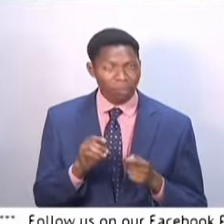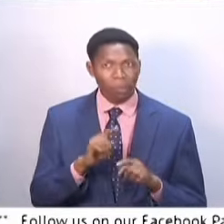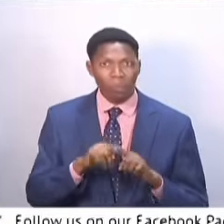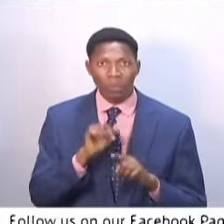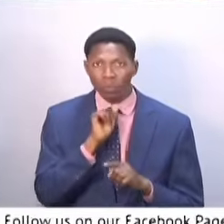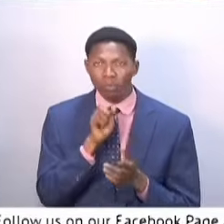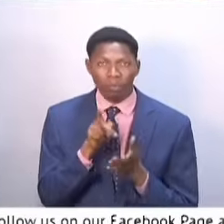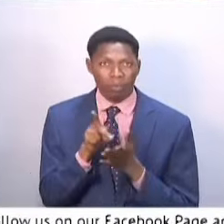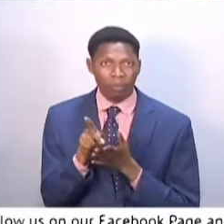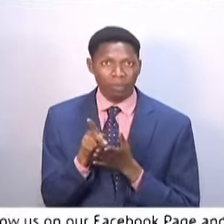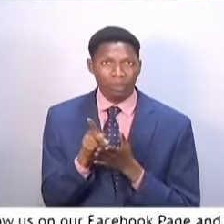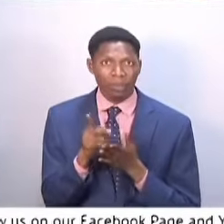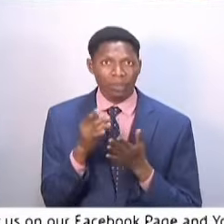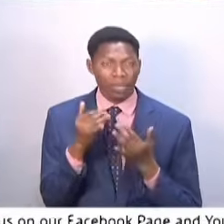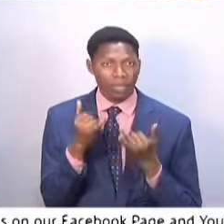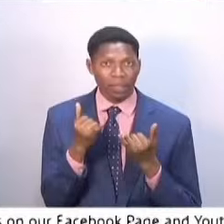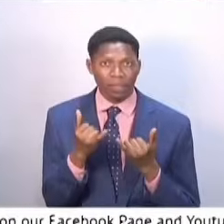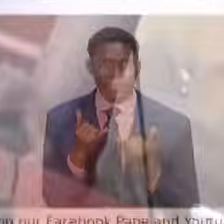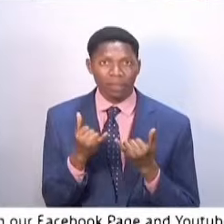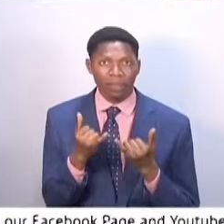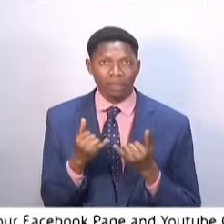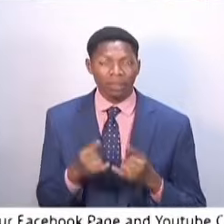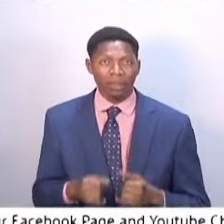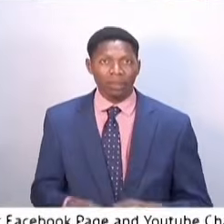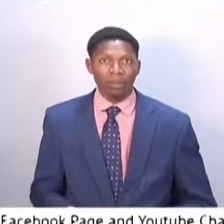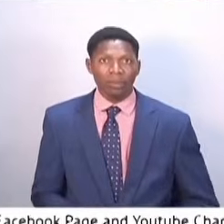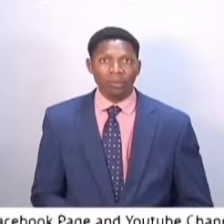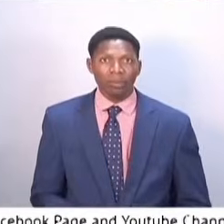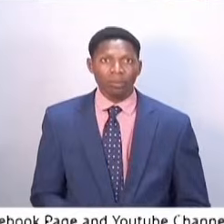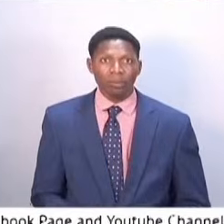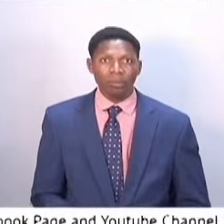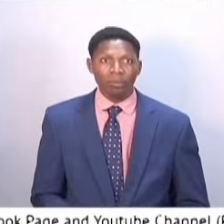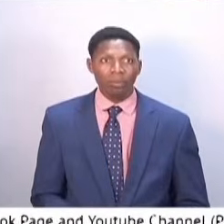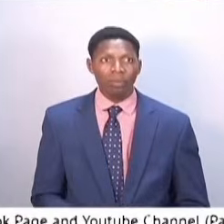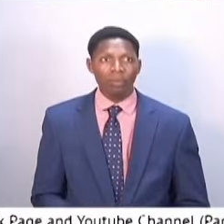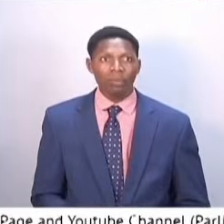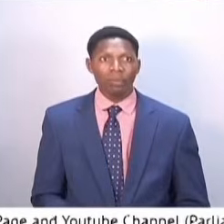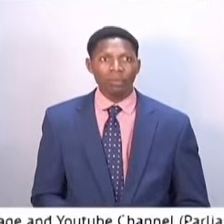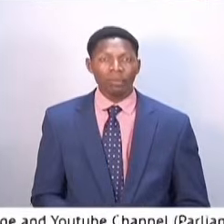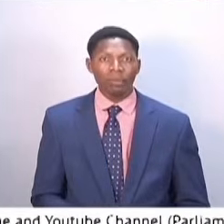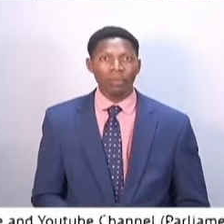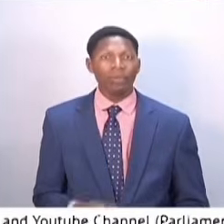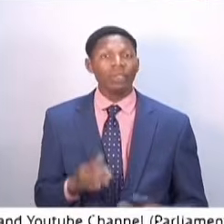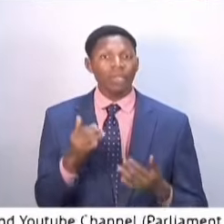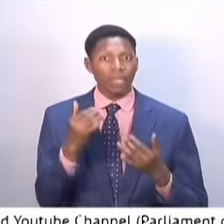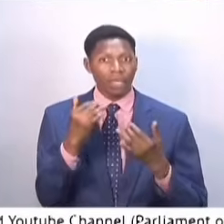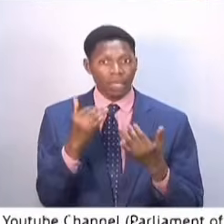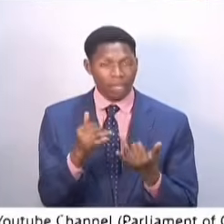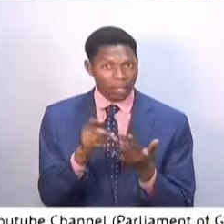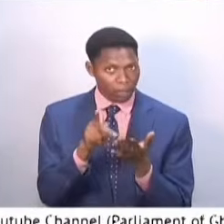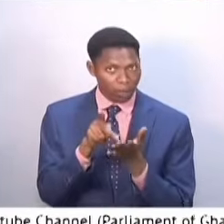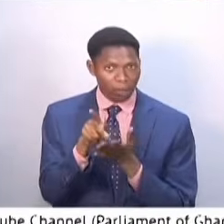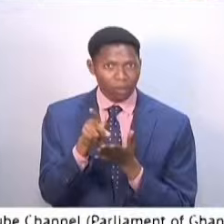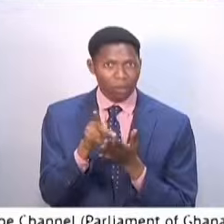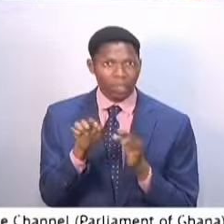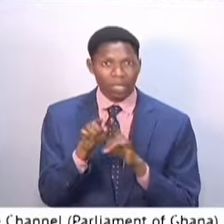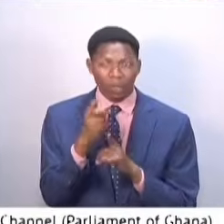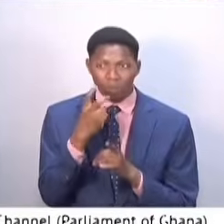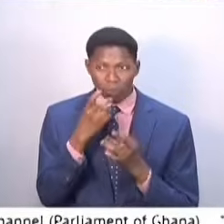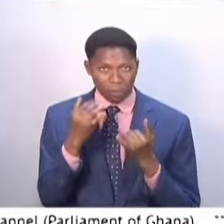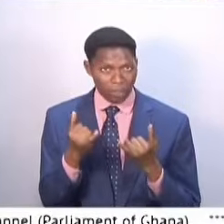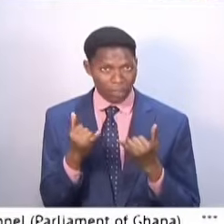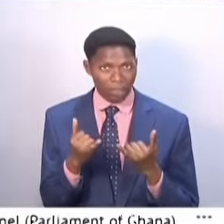not paid. As we speak now, they have been kept on pay. They are being paid now as we